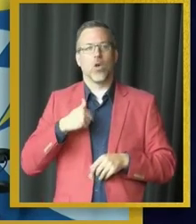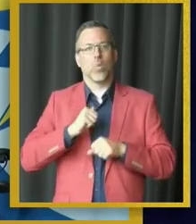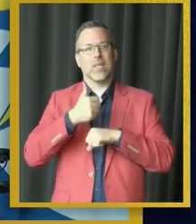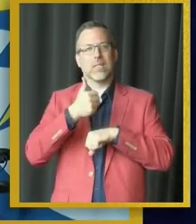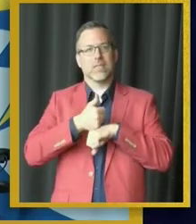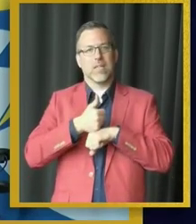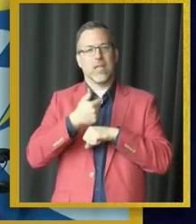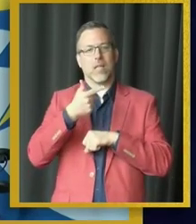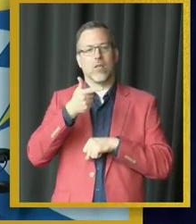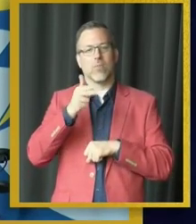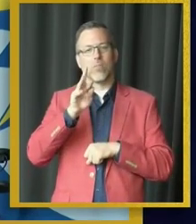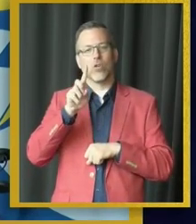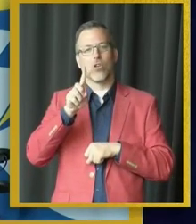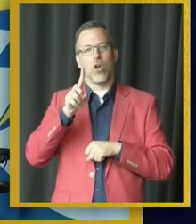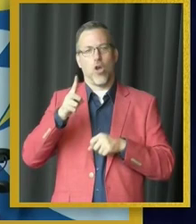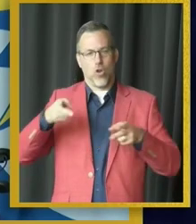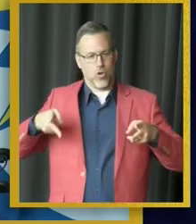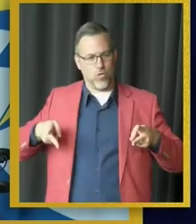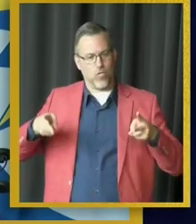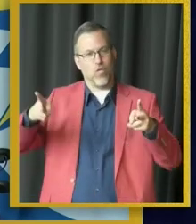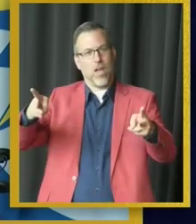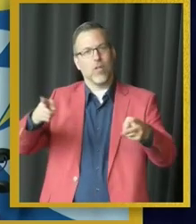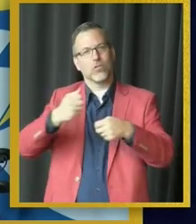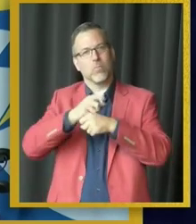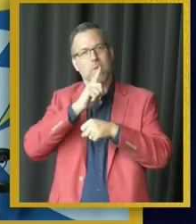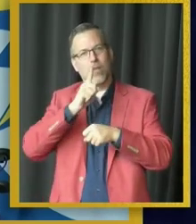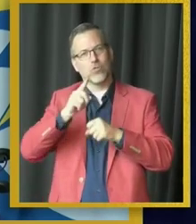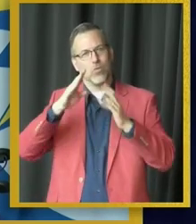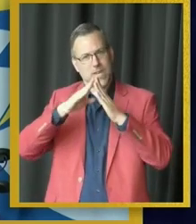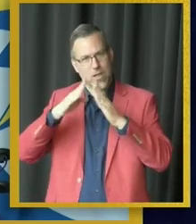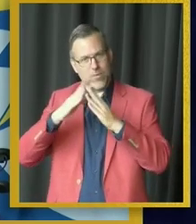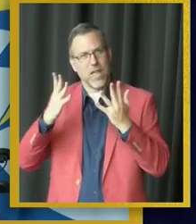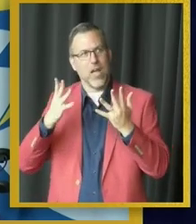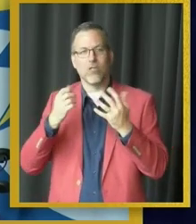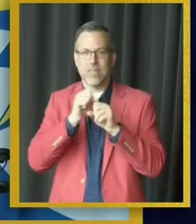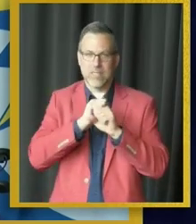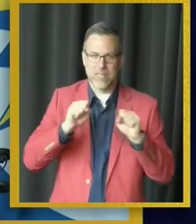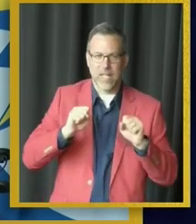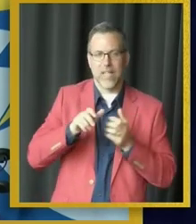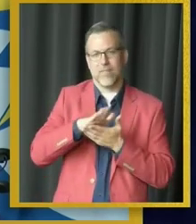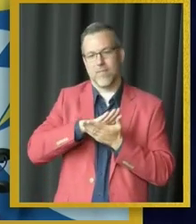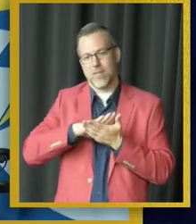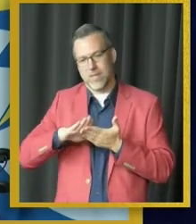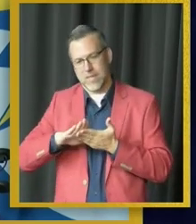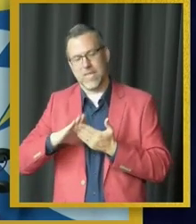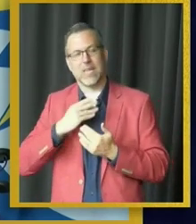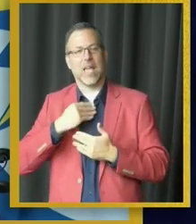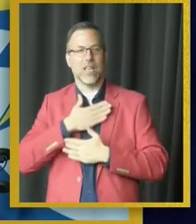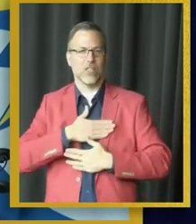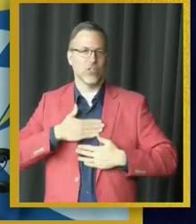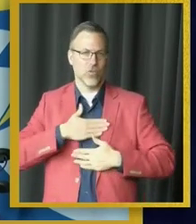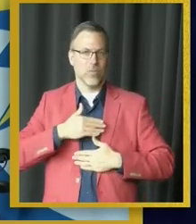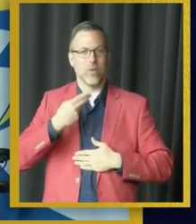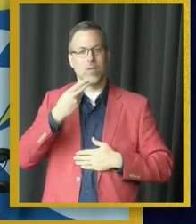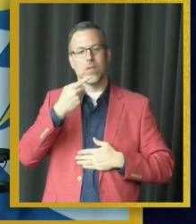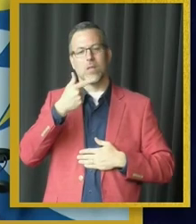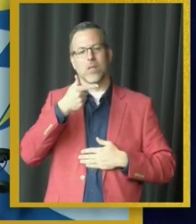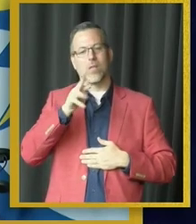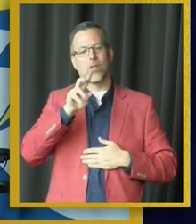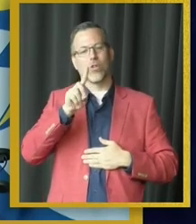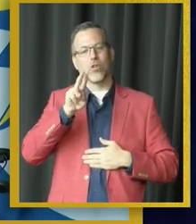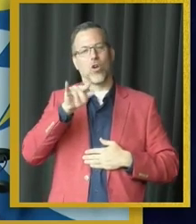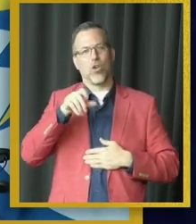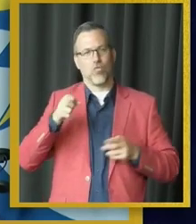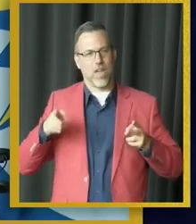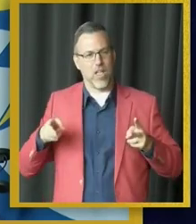guardrails to ensure that our downtown continues to thrive while being safe, clean, and enjoyable. Guardrails,